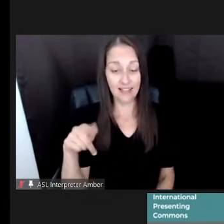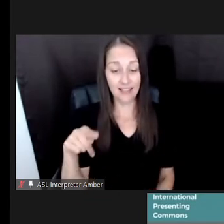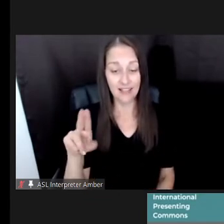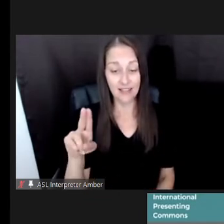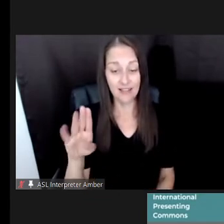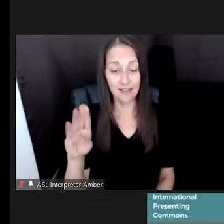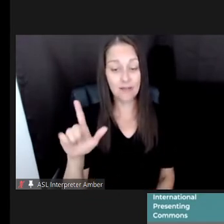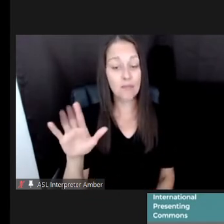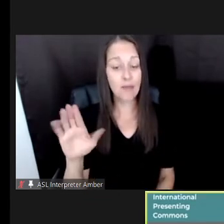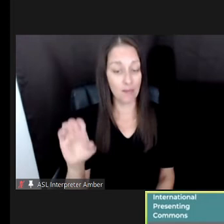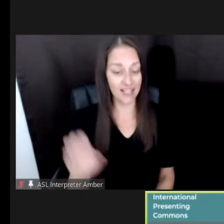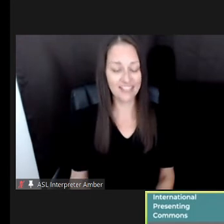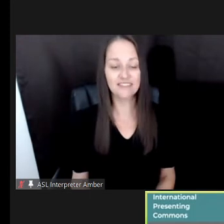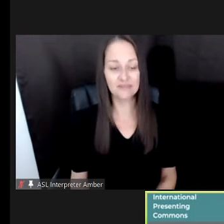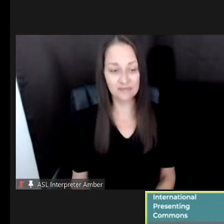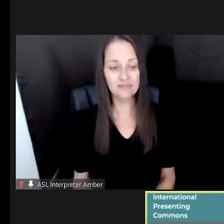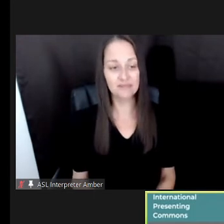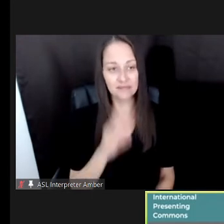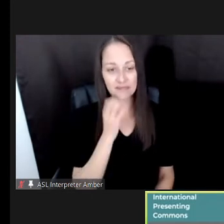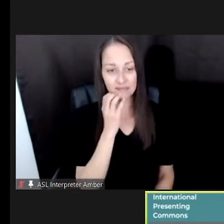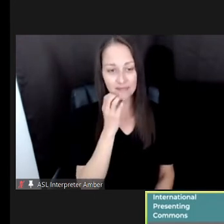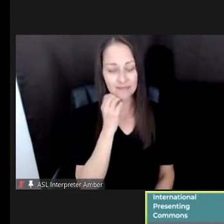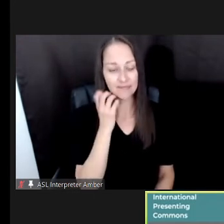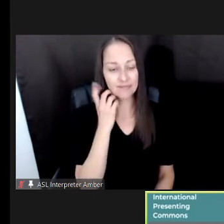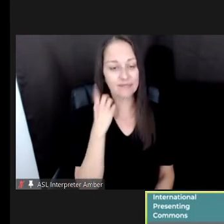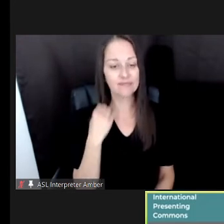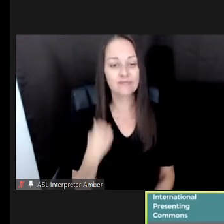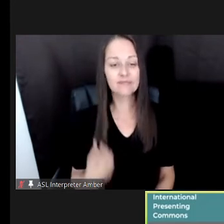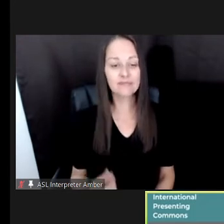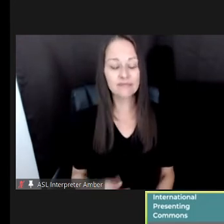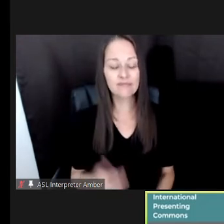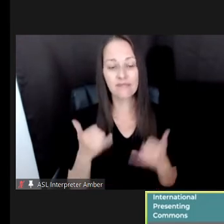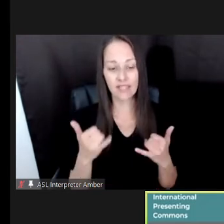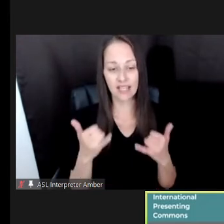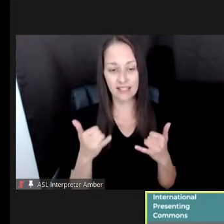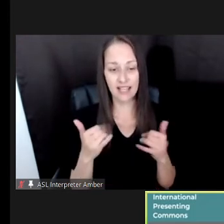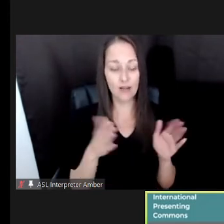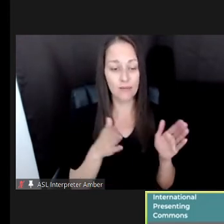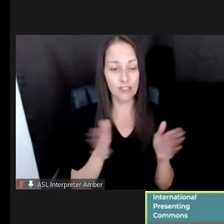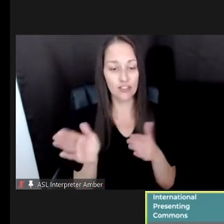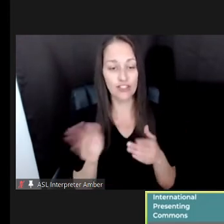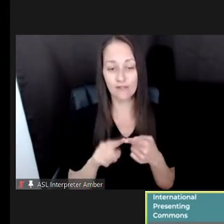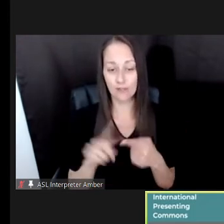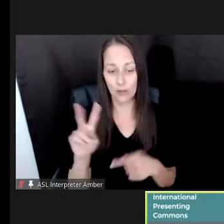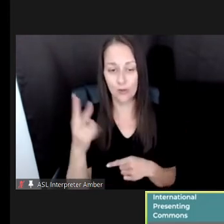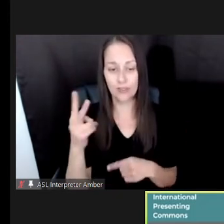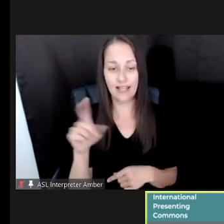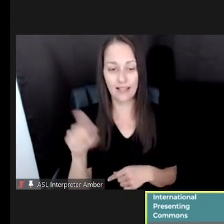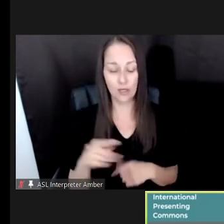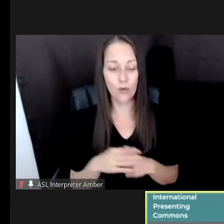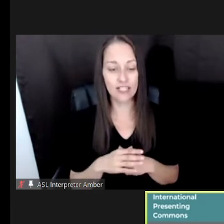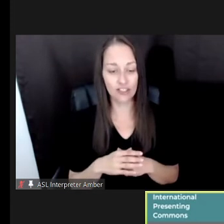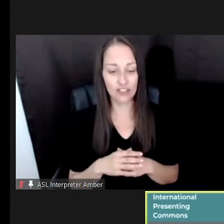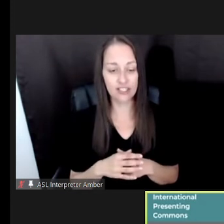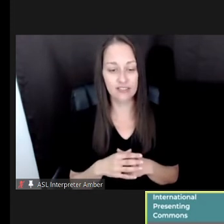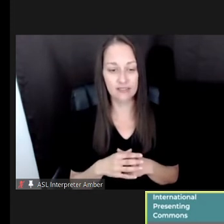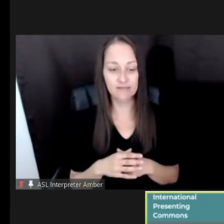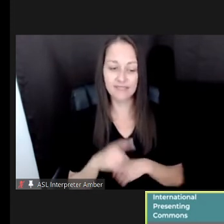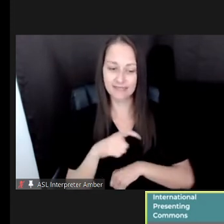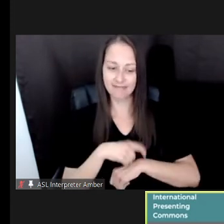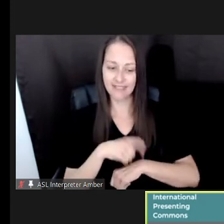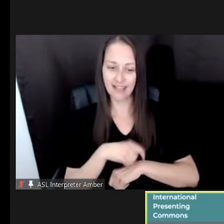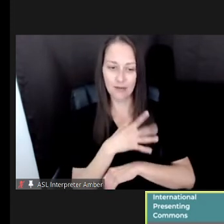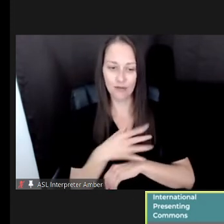Yes. And I think I'm going to shift us to the second question because we are narrowing in time, but how